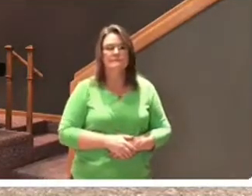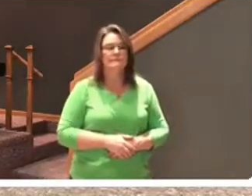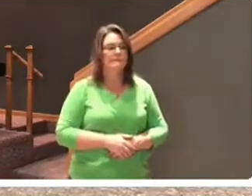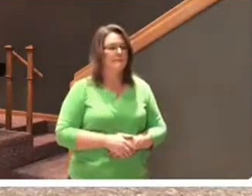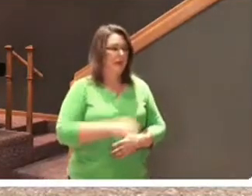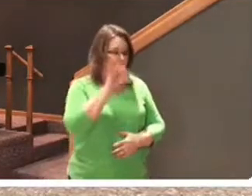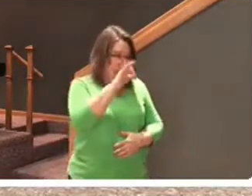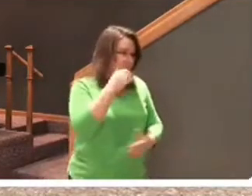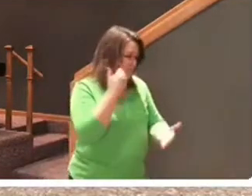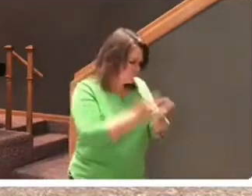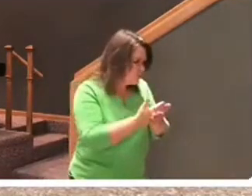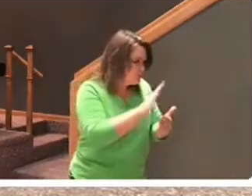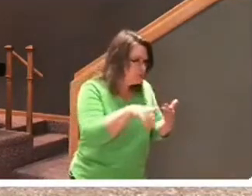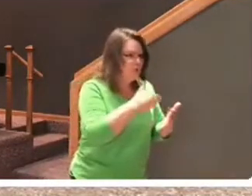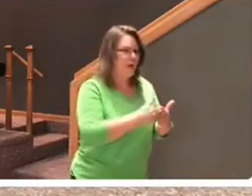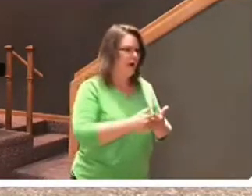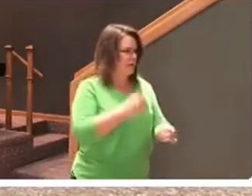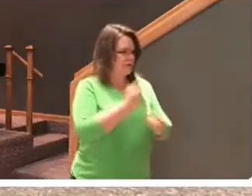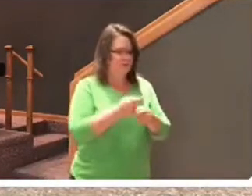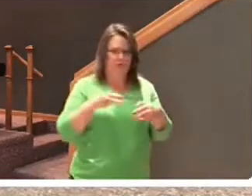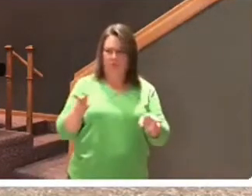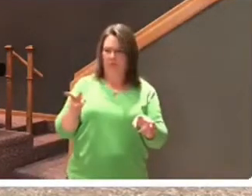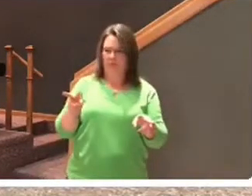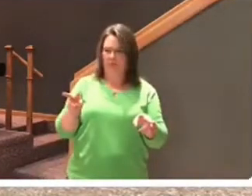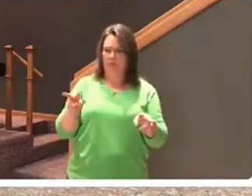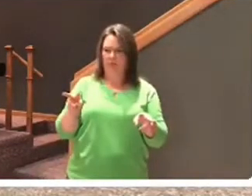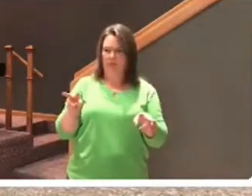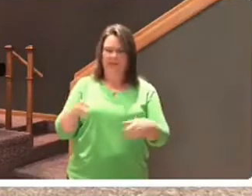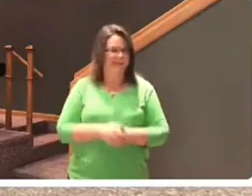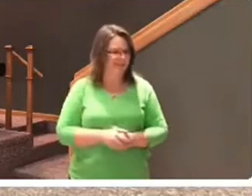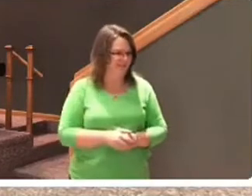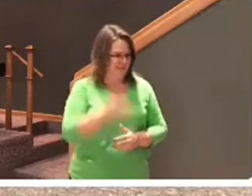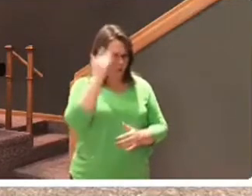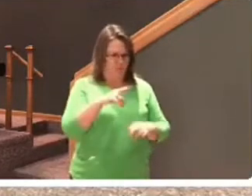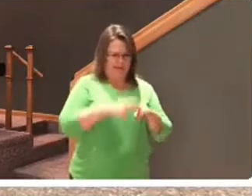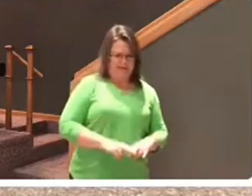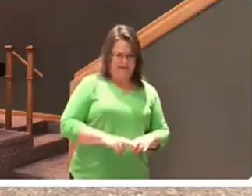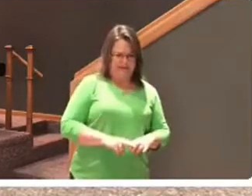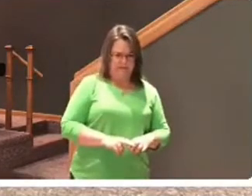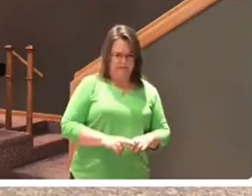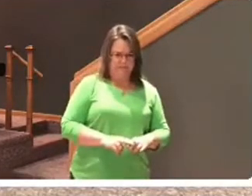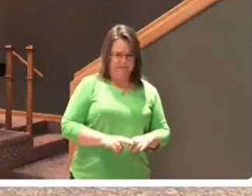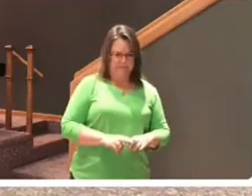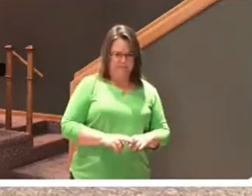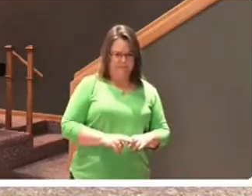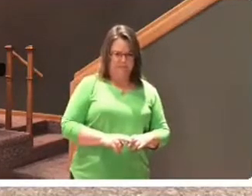I'm preaching good, y'all, and you're all just staring at me. Like, why is he sitting down there?